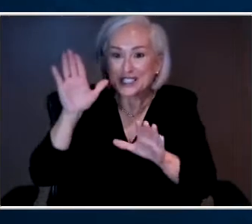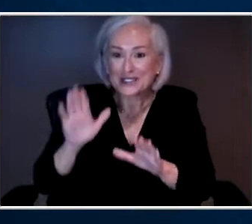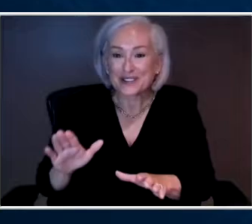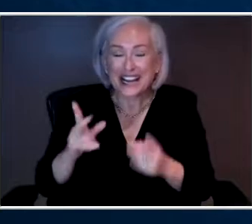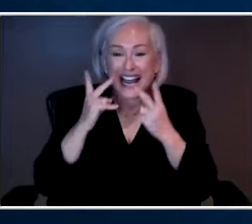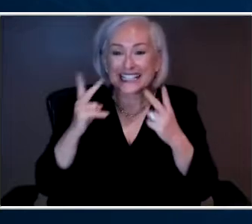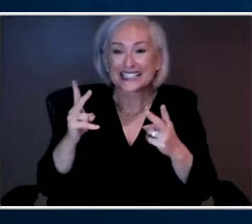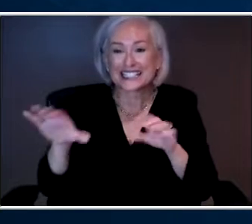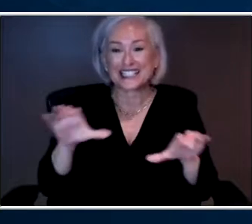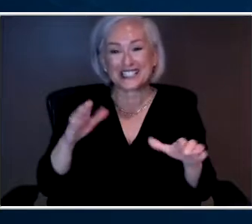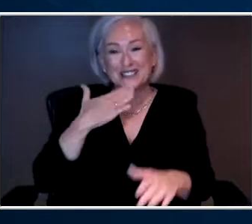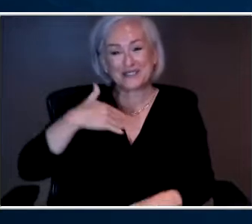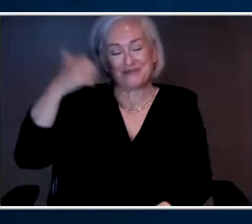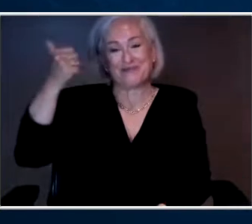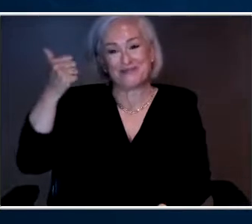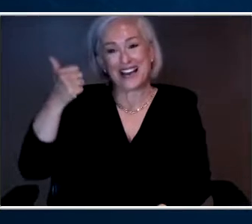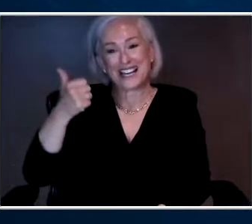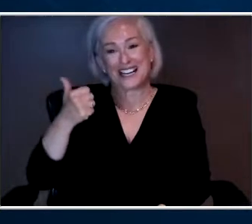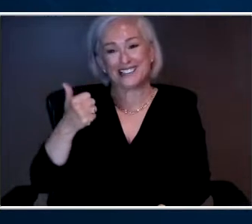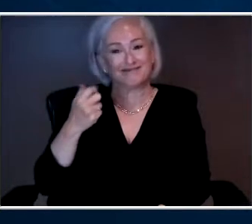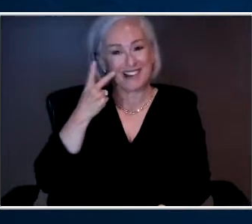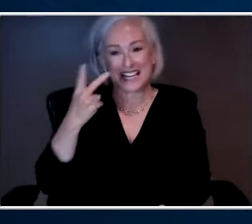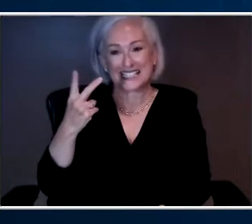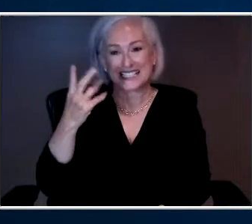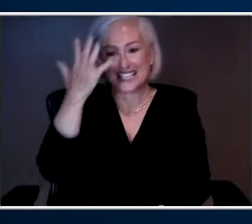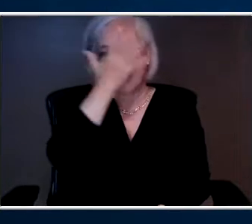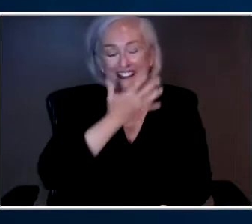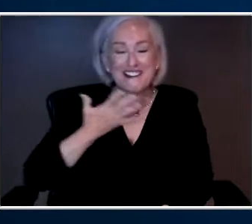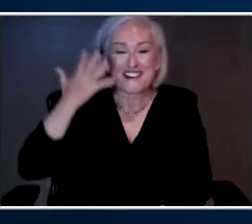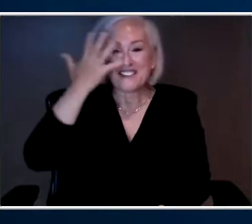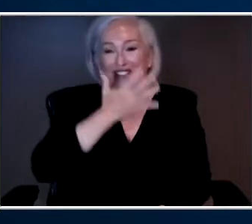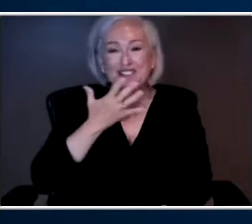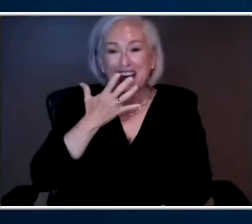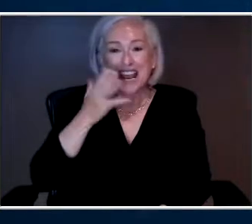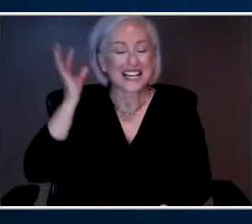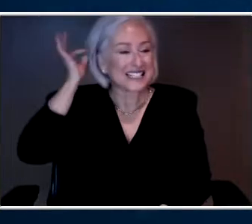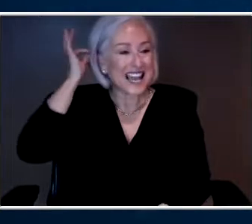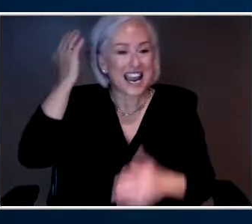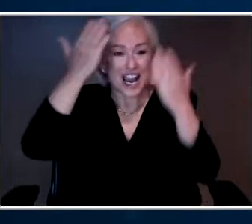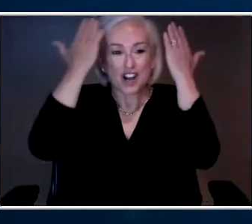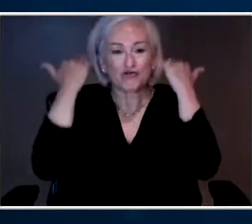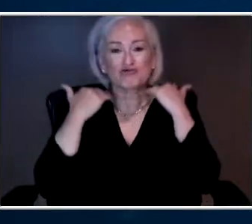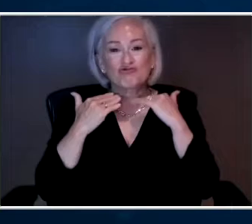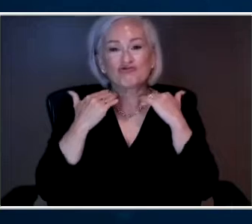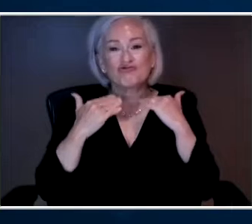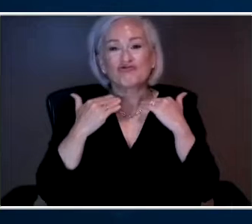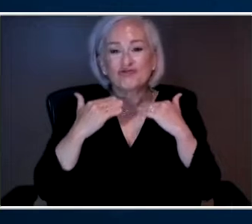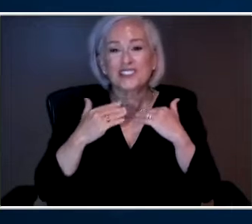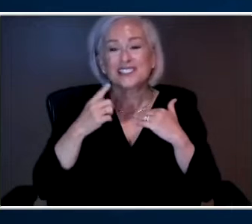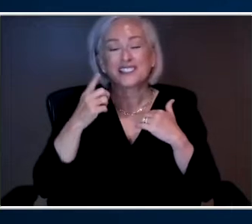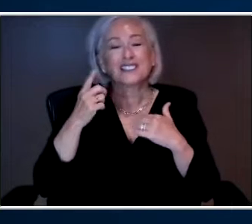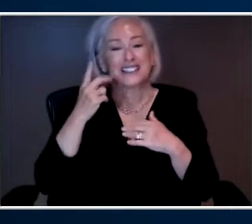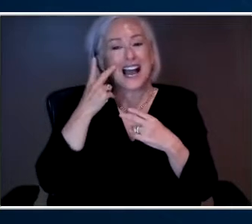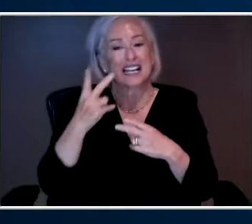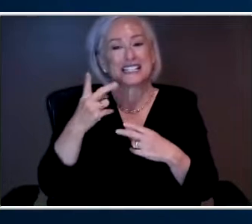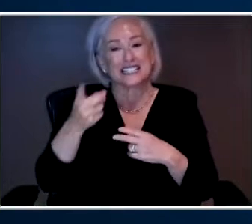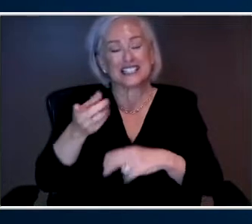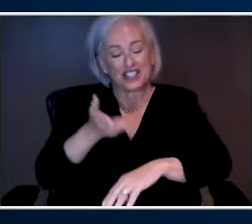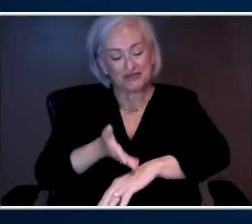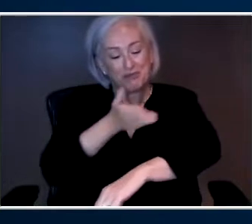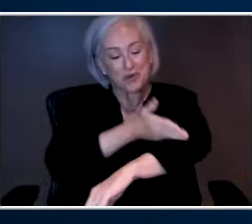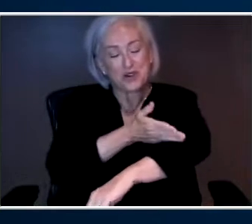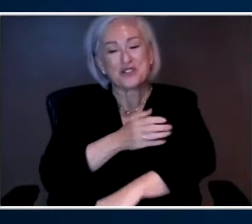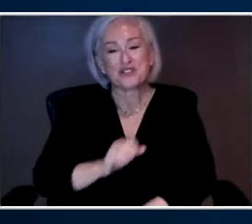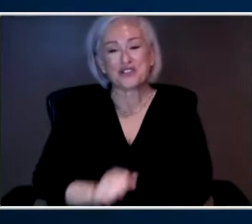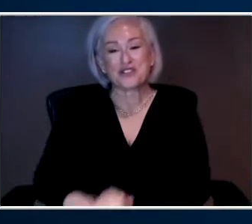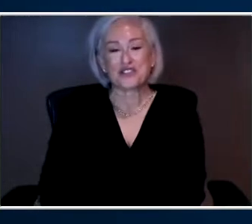better. I can just see it in her face, and her hair's longer, and I can really tell she's improved.